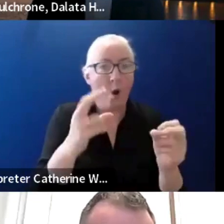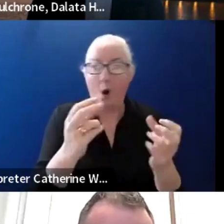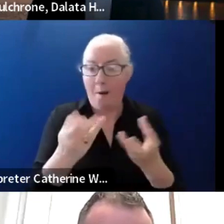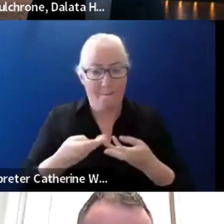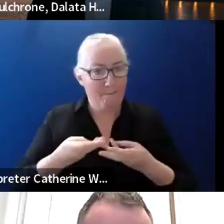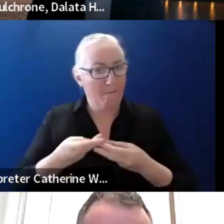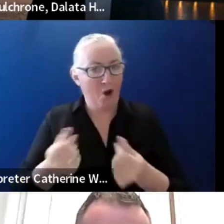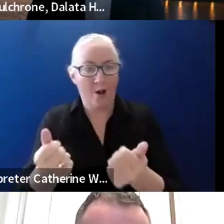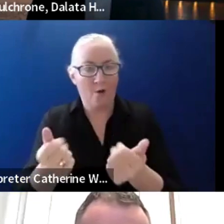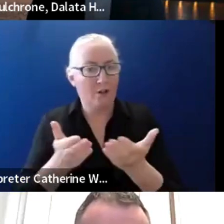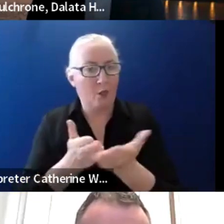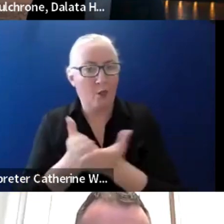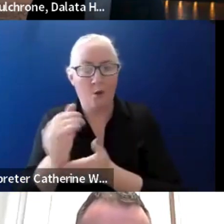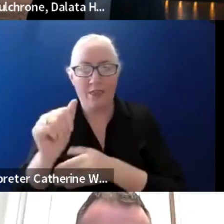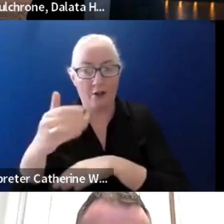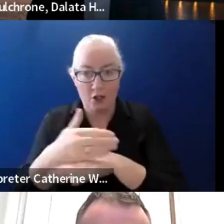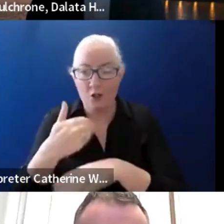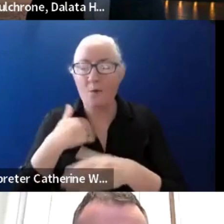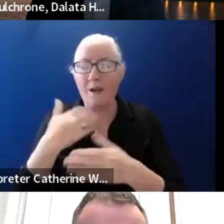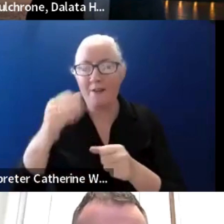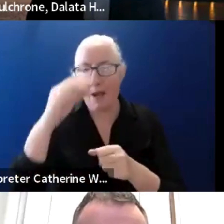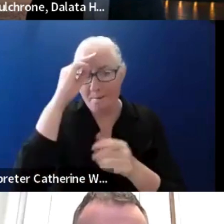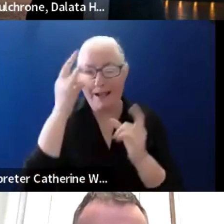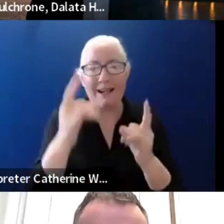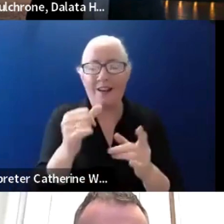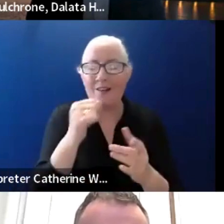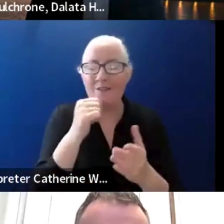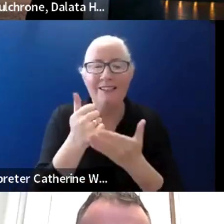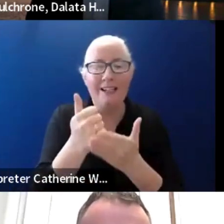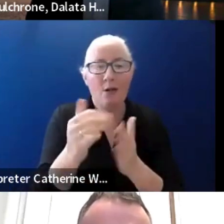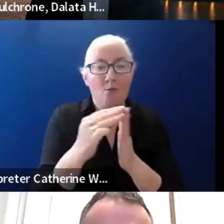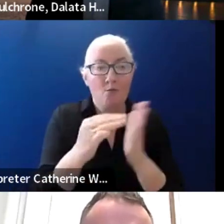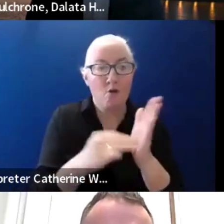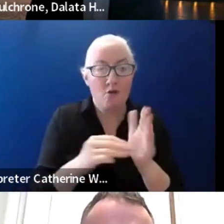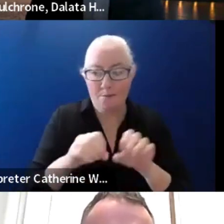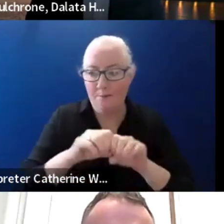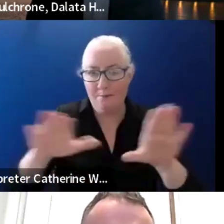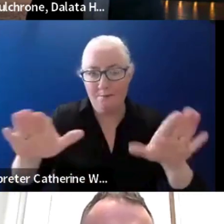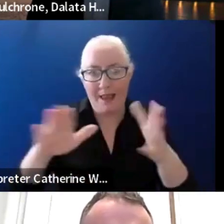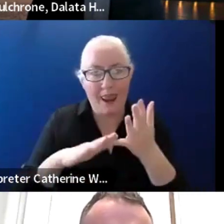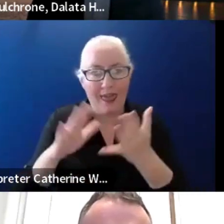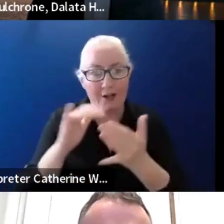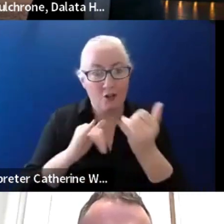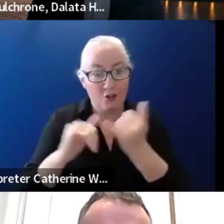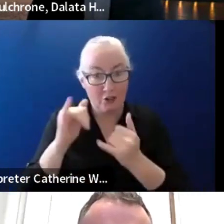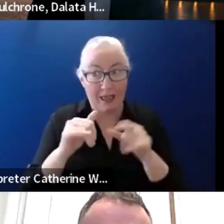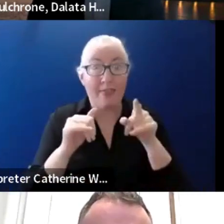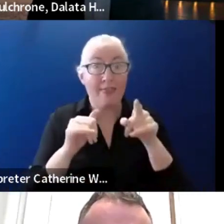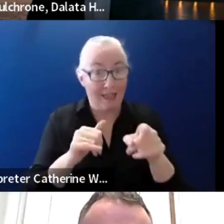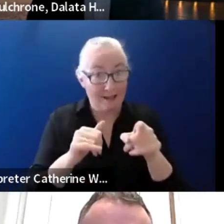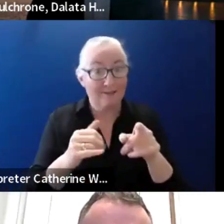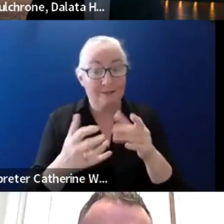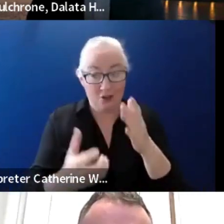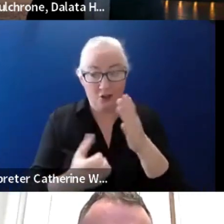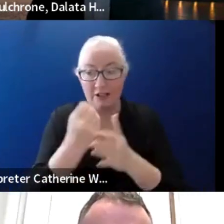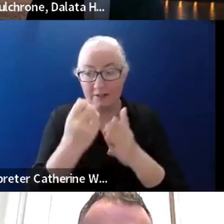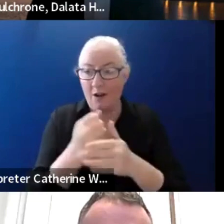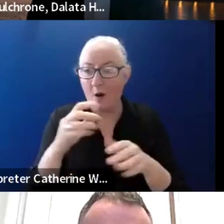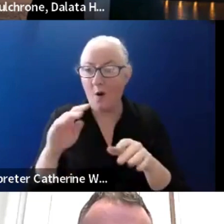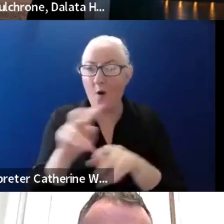careers. So we rolled out a mental health first aid program last year, and this proved really very successful, with